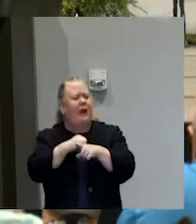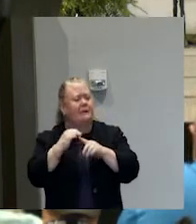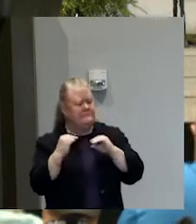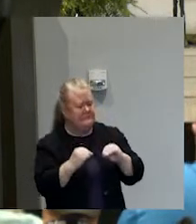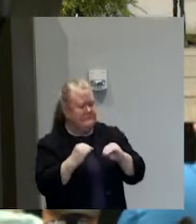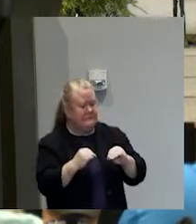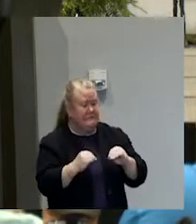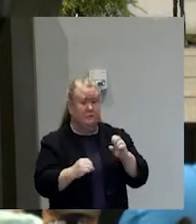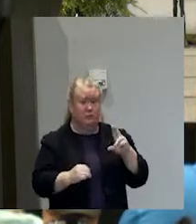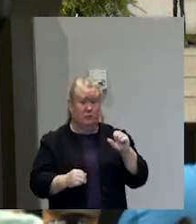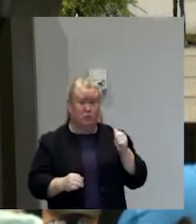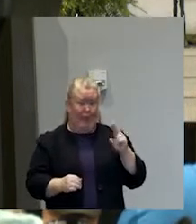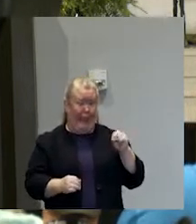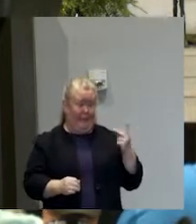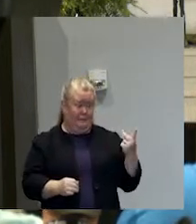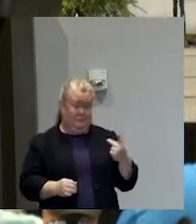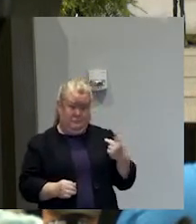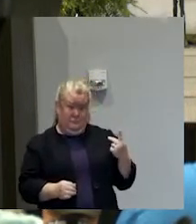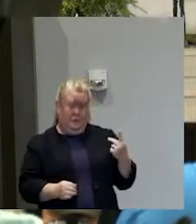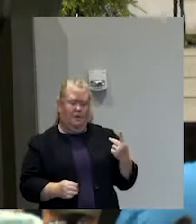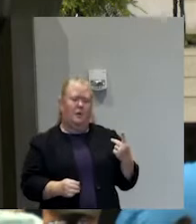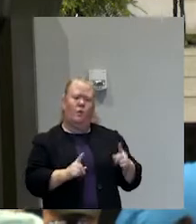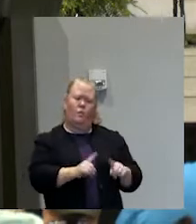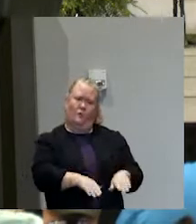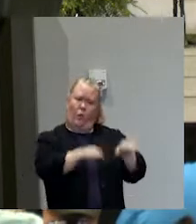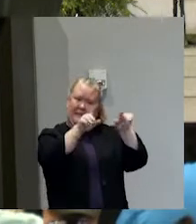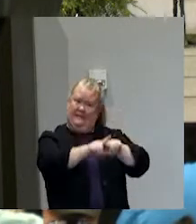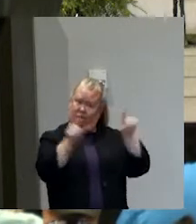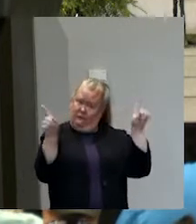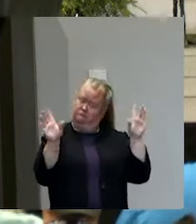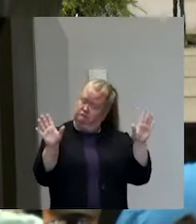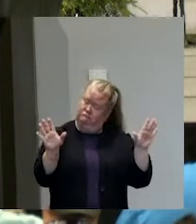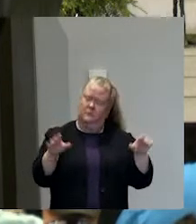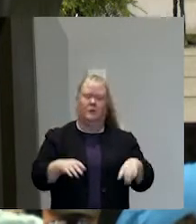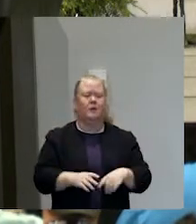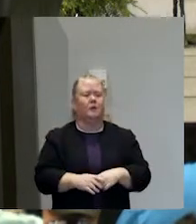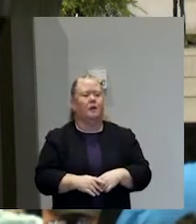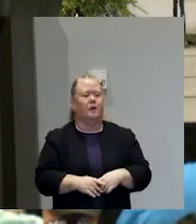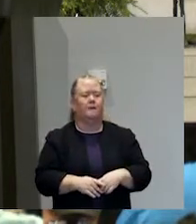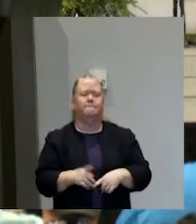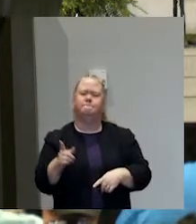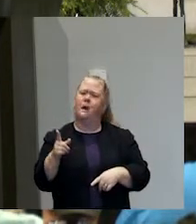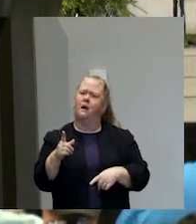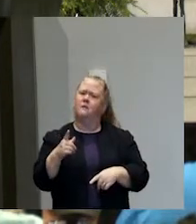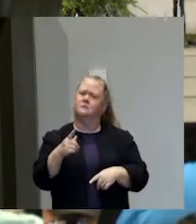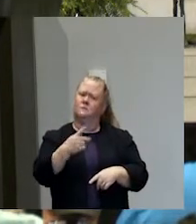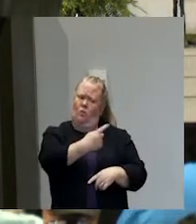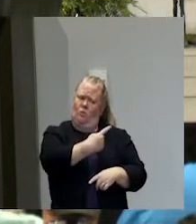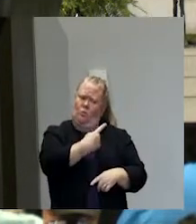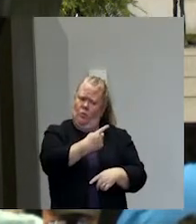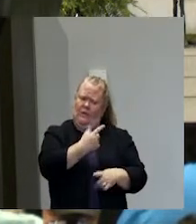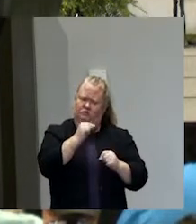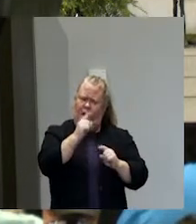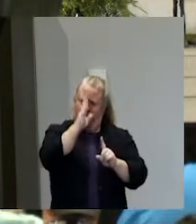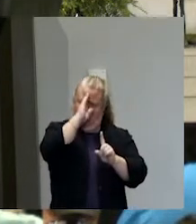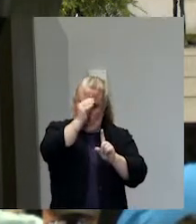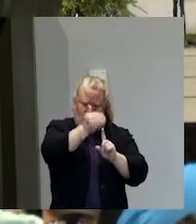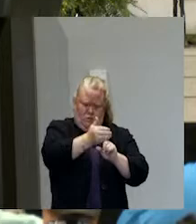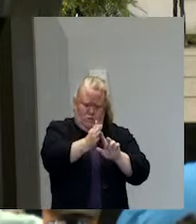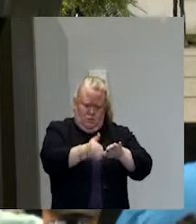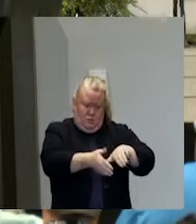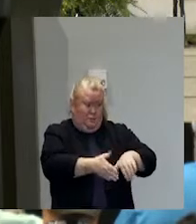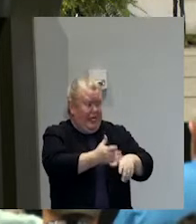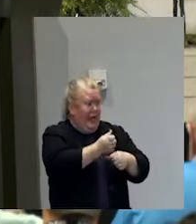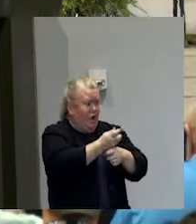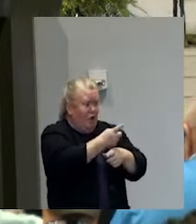Ann and I, we grew up differently, but you were trying to mask, and that made you be a great